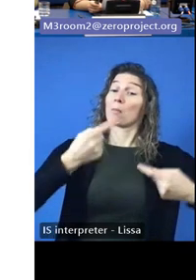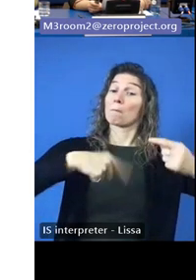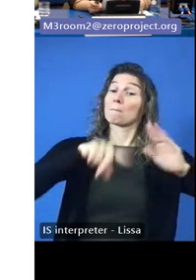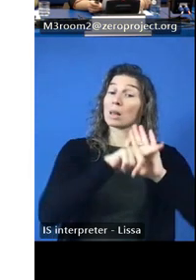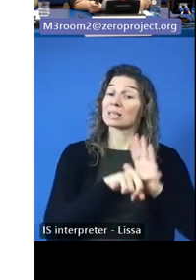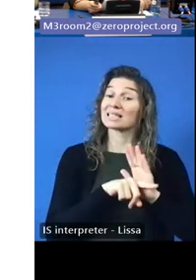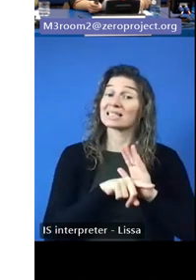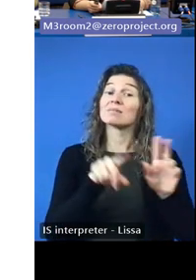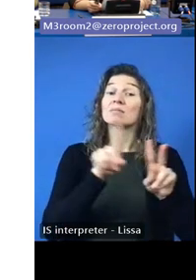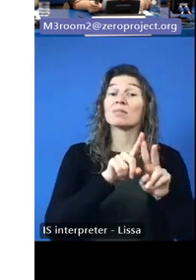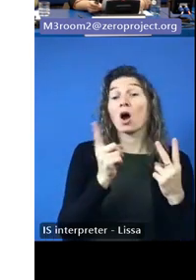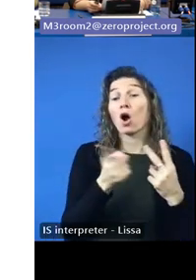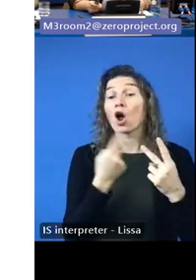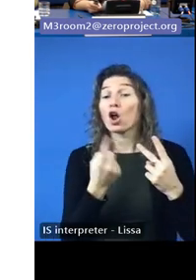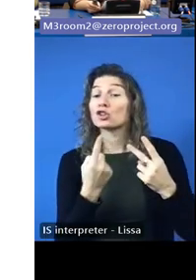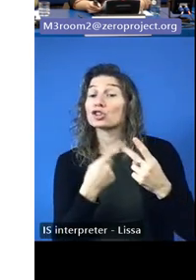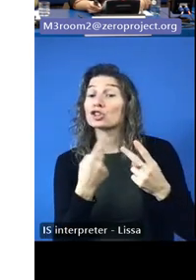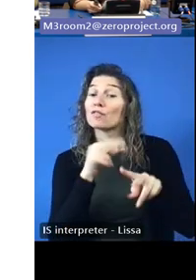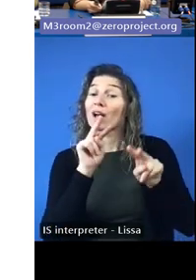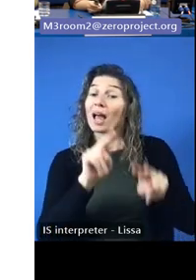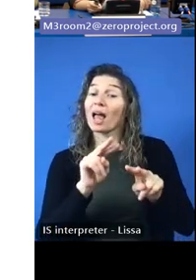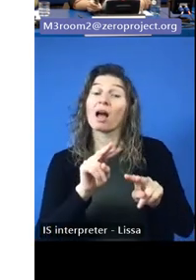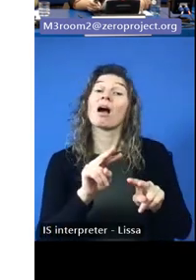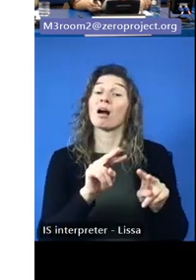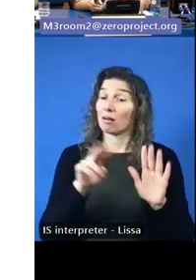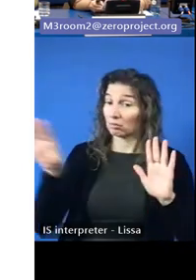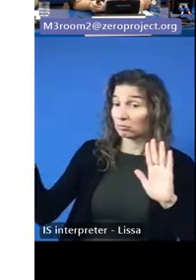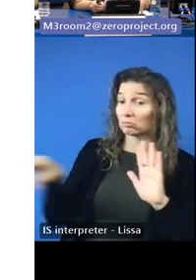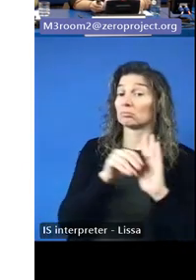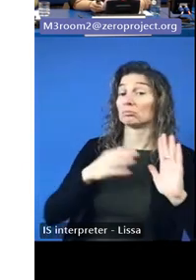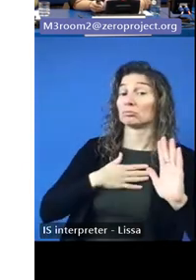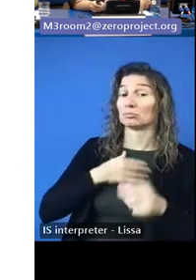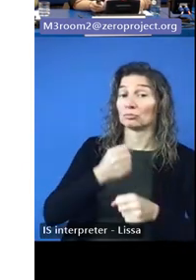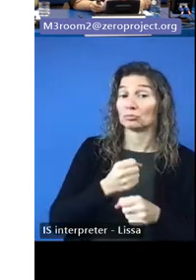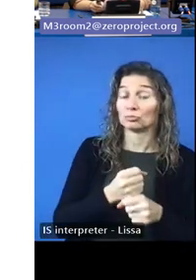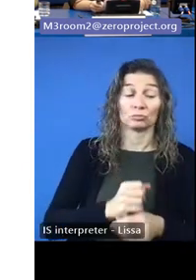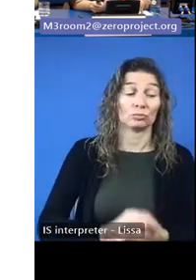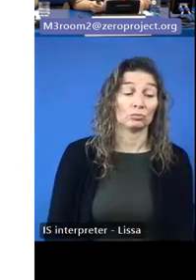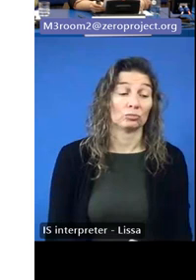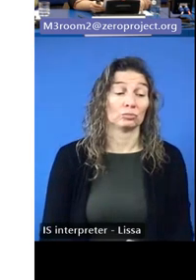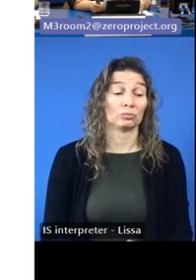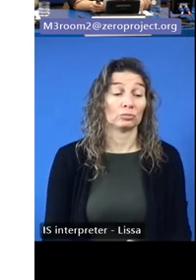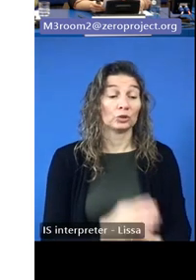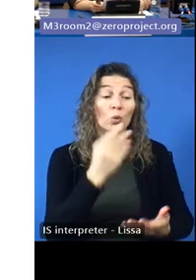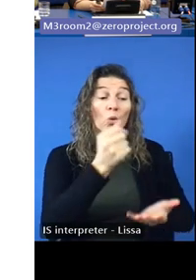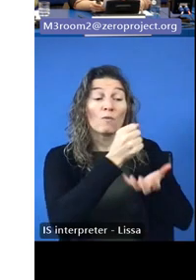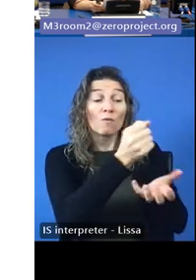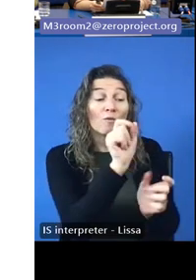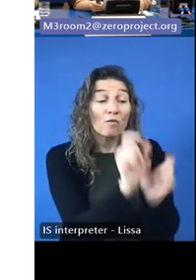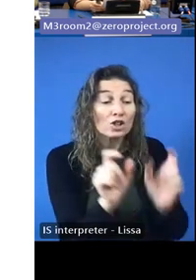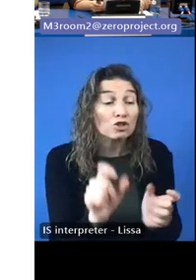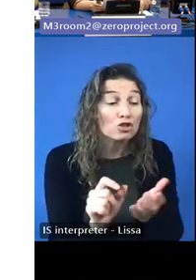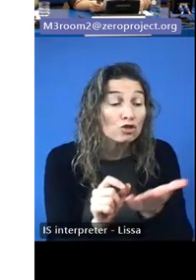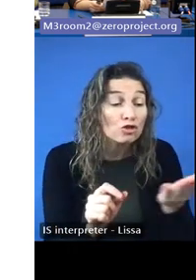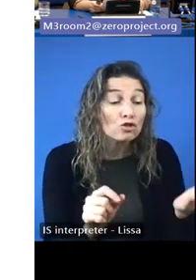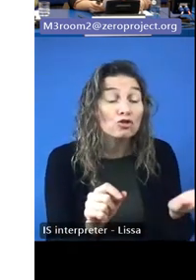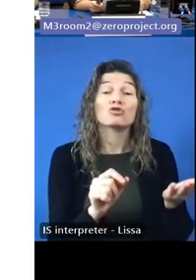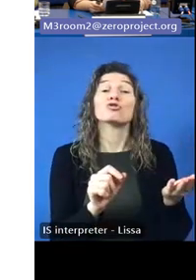care. Doing outreach to nutrition program practitioners and funders, or participating in or